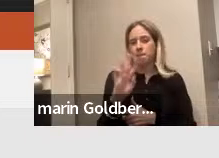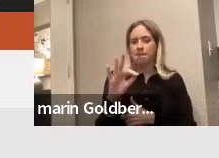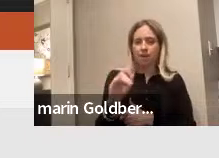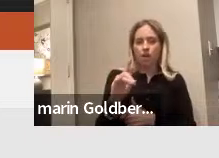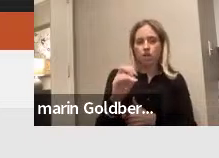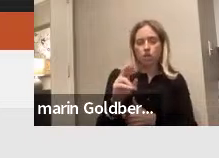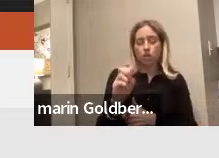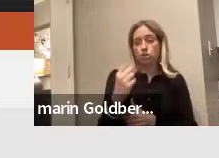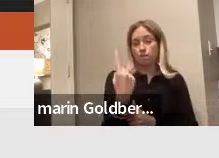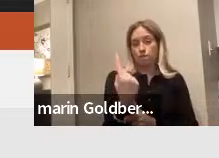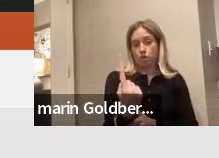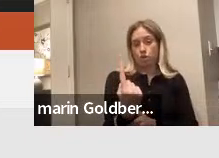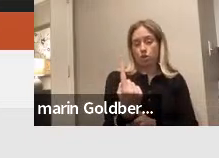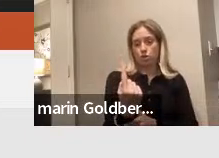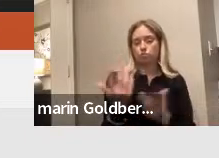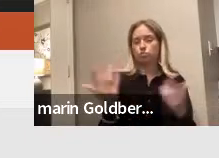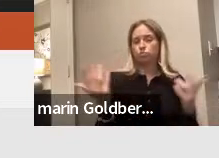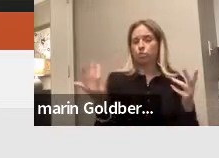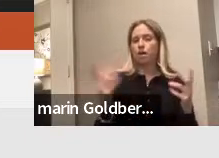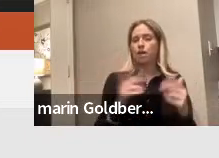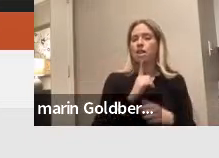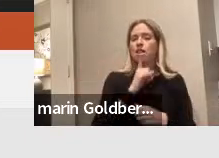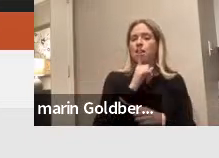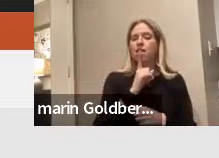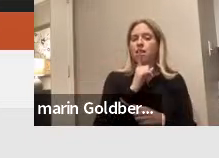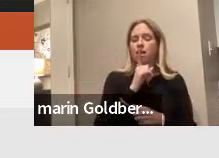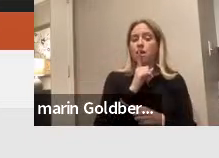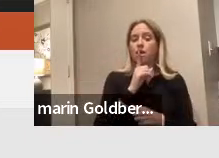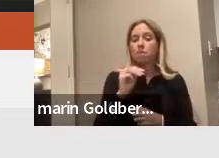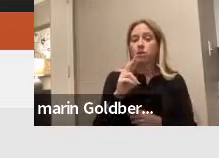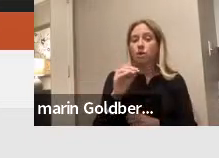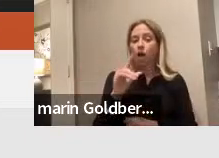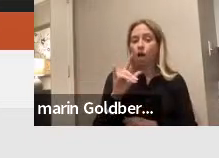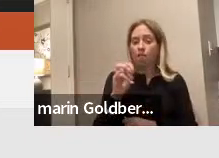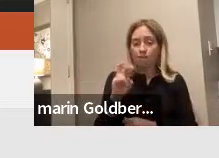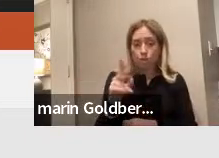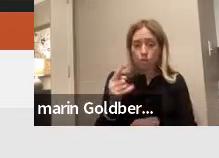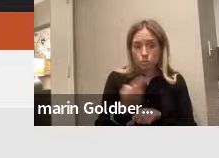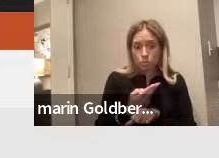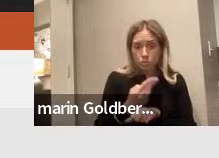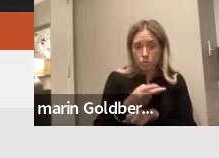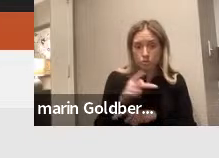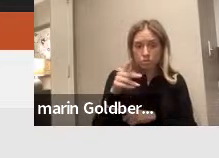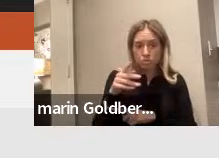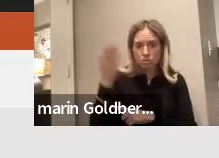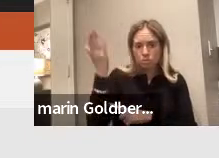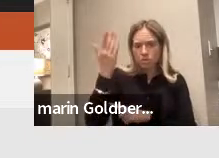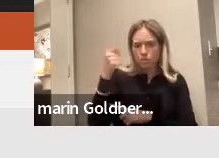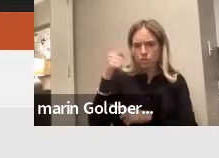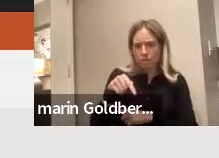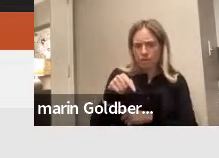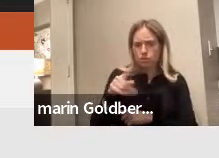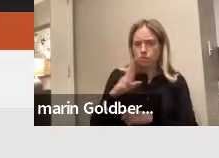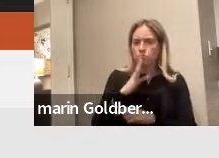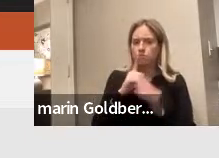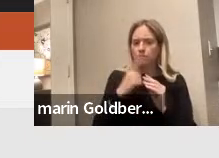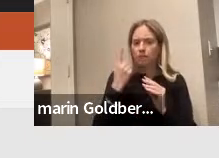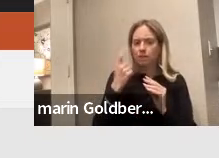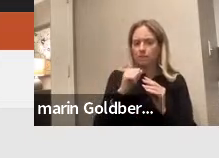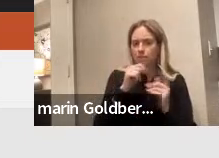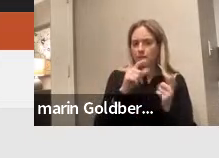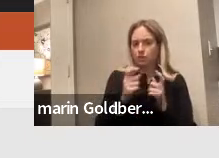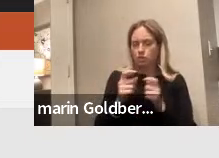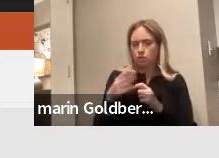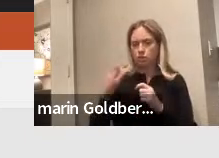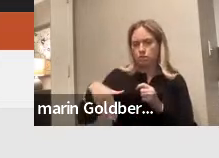first sub-factor is that the light in the air. Mr. Oliver, are you using the presentation for the subject matter you're speaking of? Because nothing's changing and you